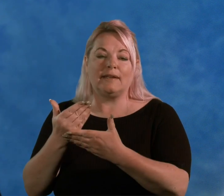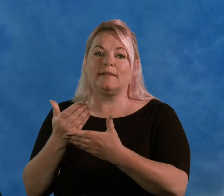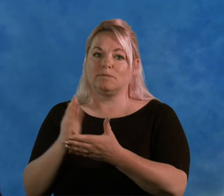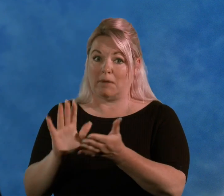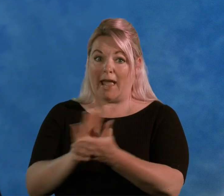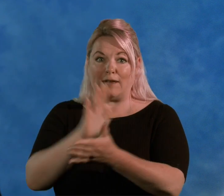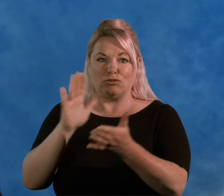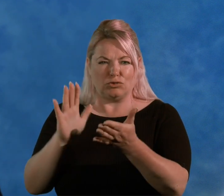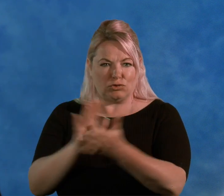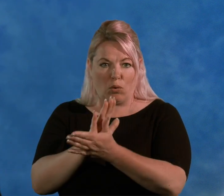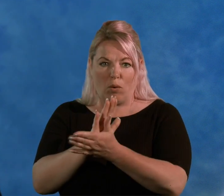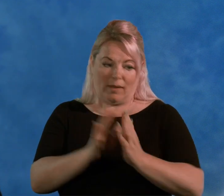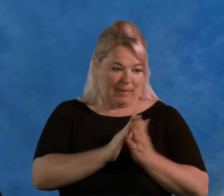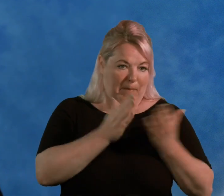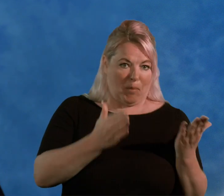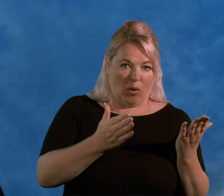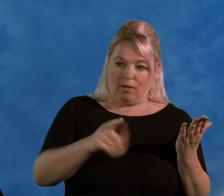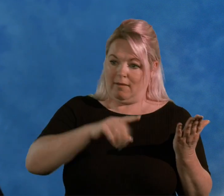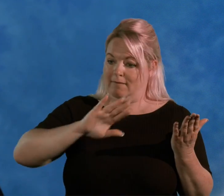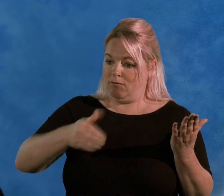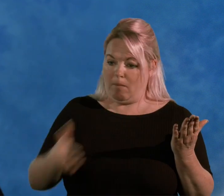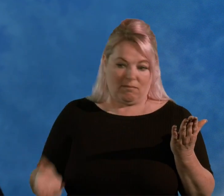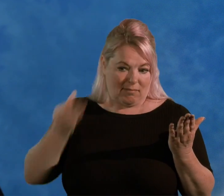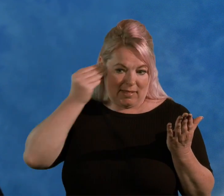enjoy actually what the book was about.